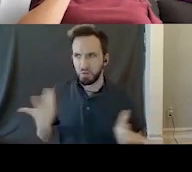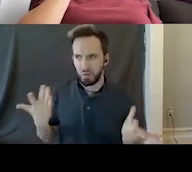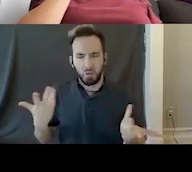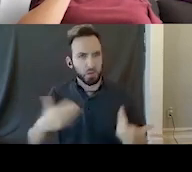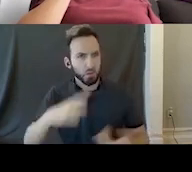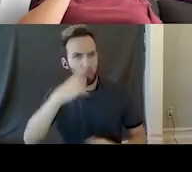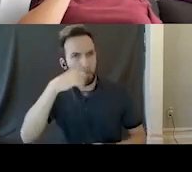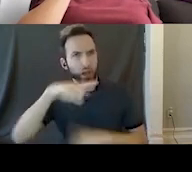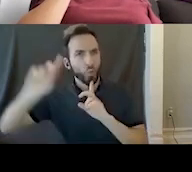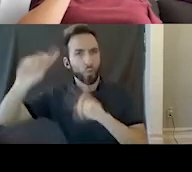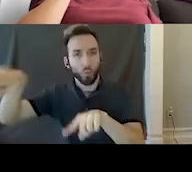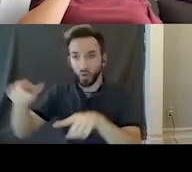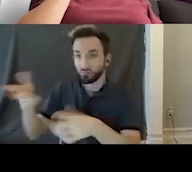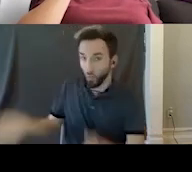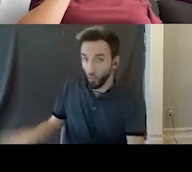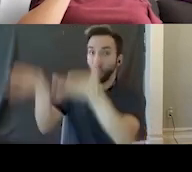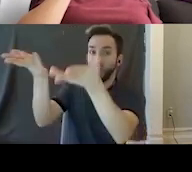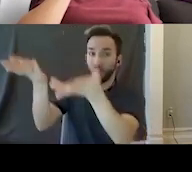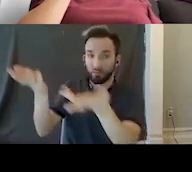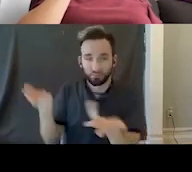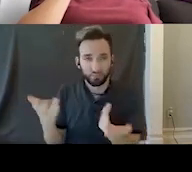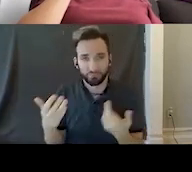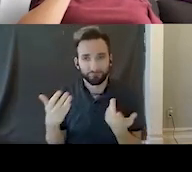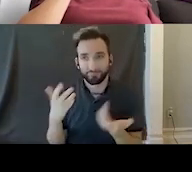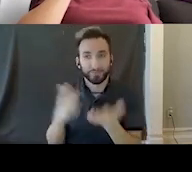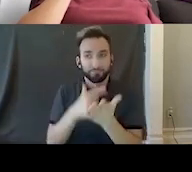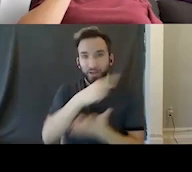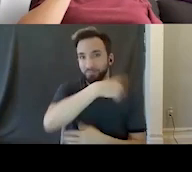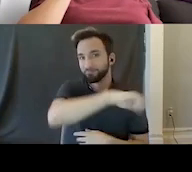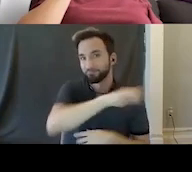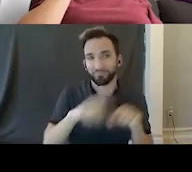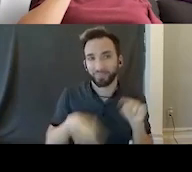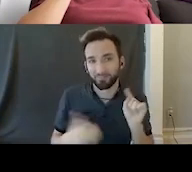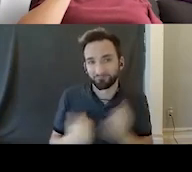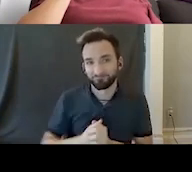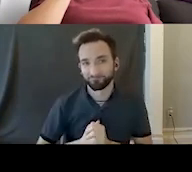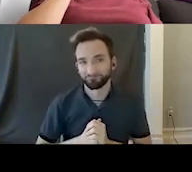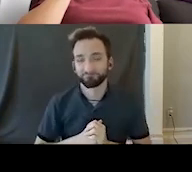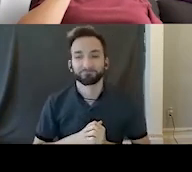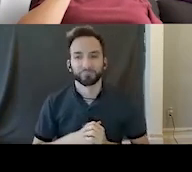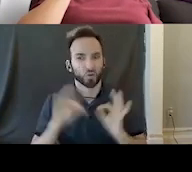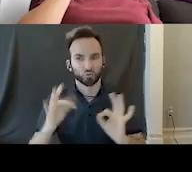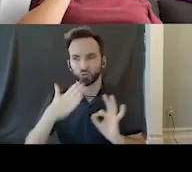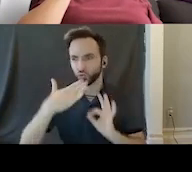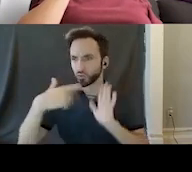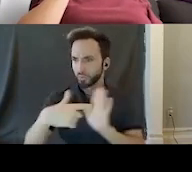able to. These are good examples. I love it. Yeah.